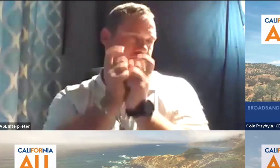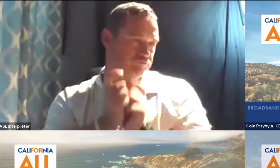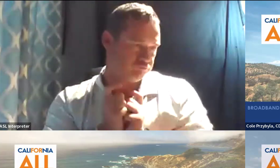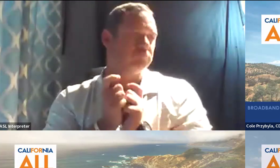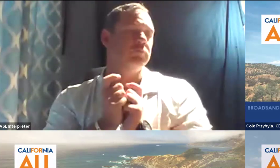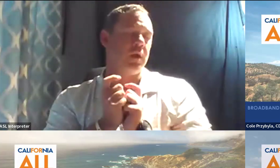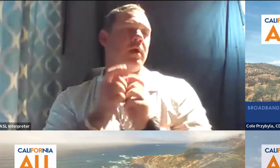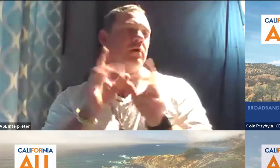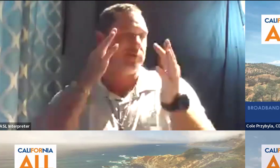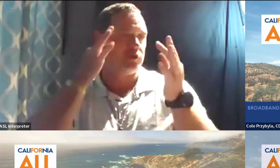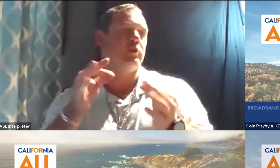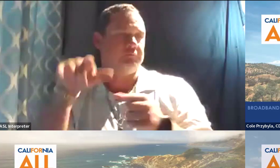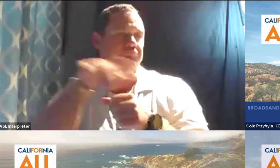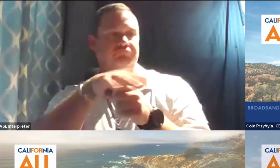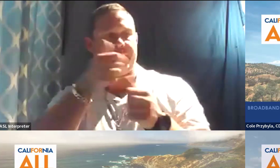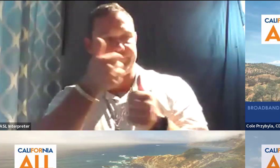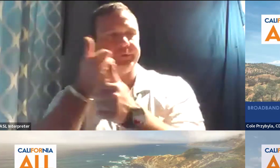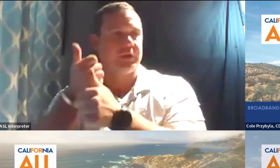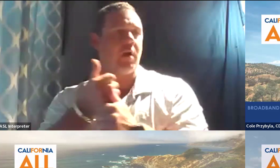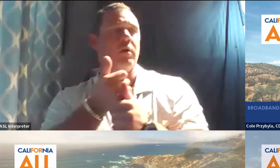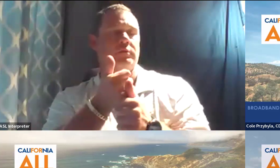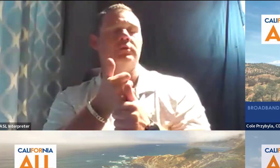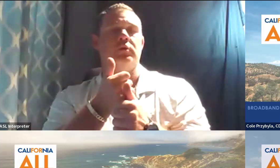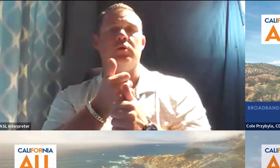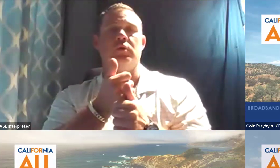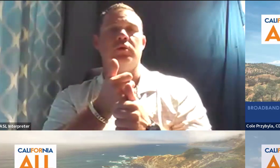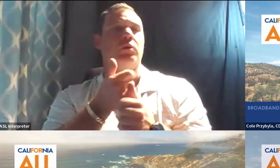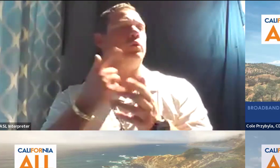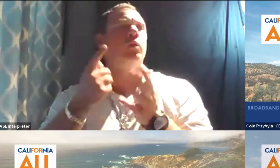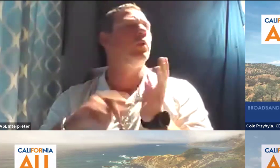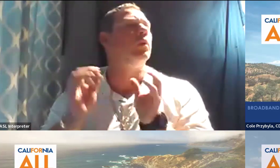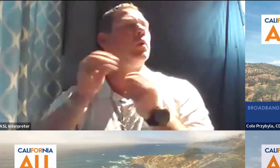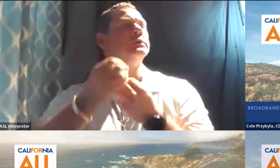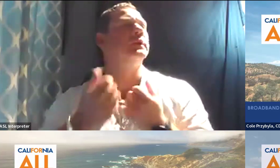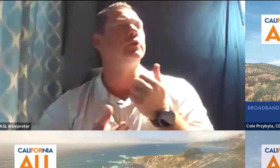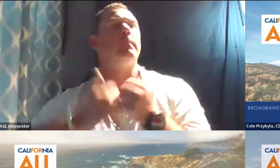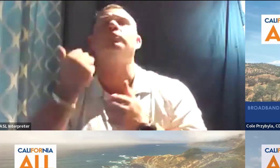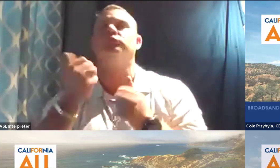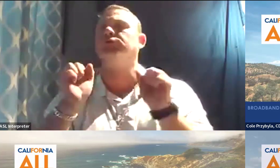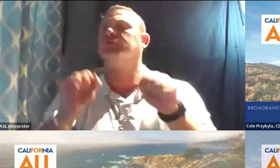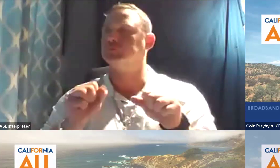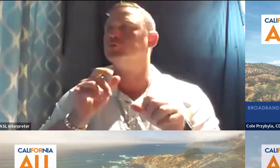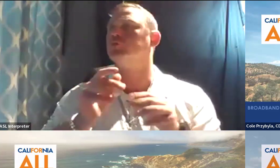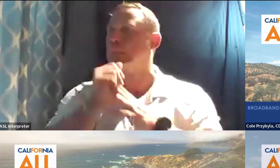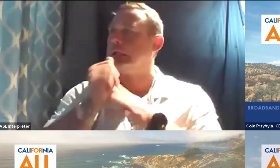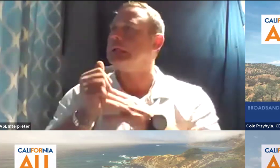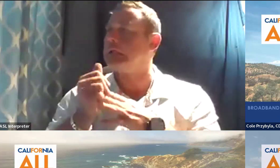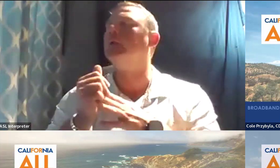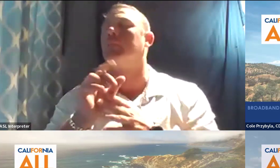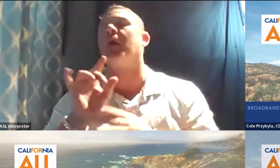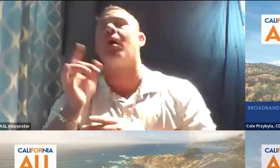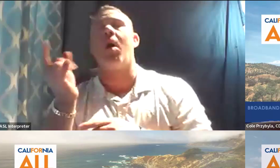determine amongst themselves who was what organization had the most capacity to take the lead, while